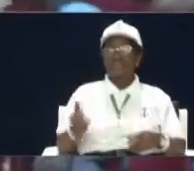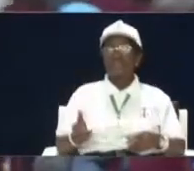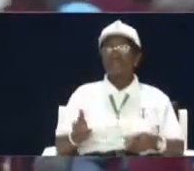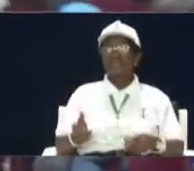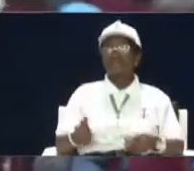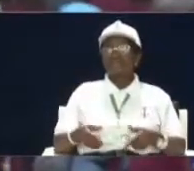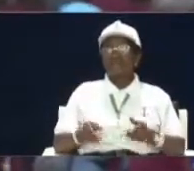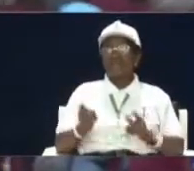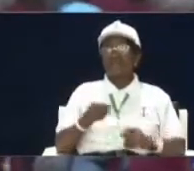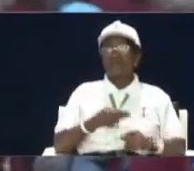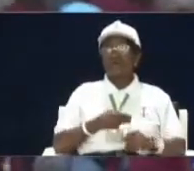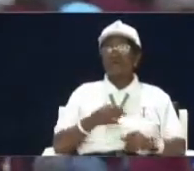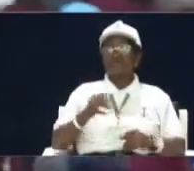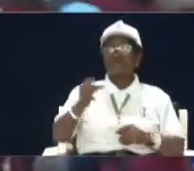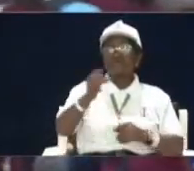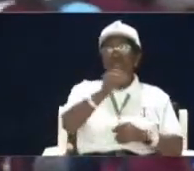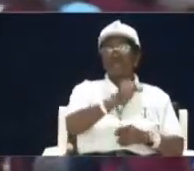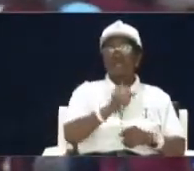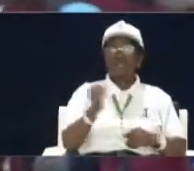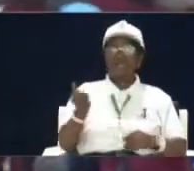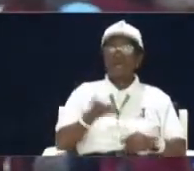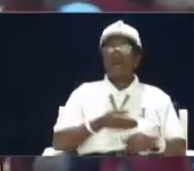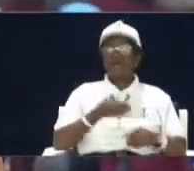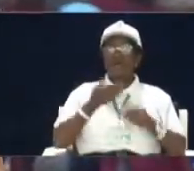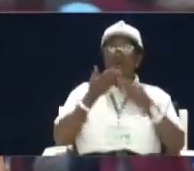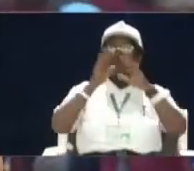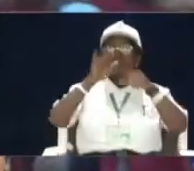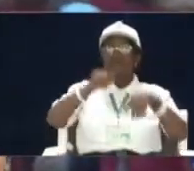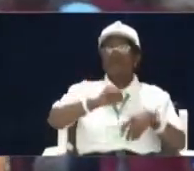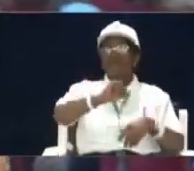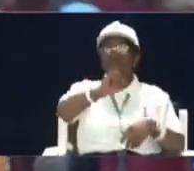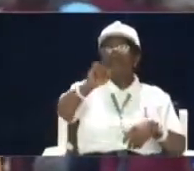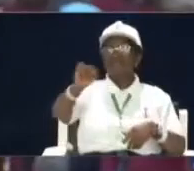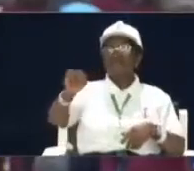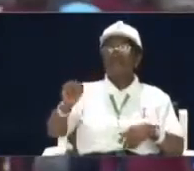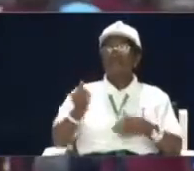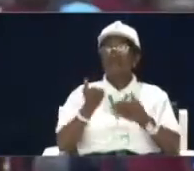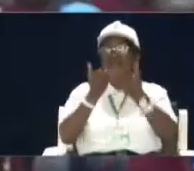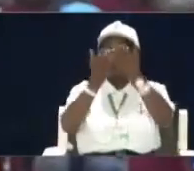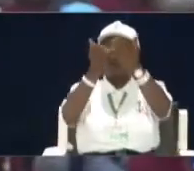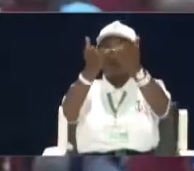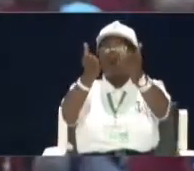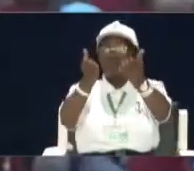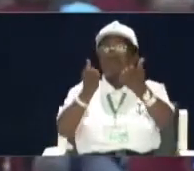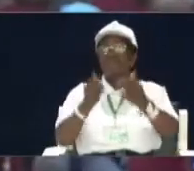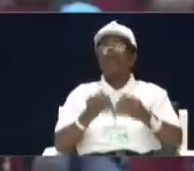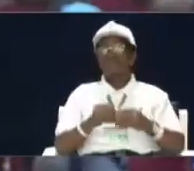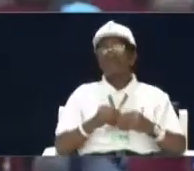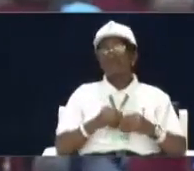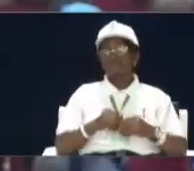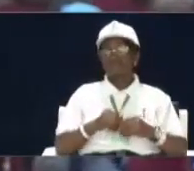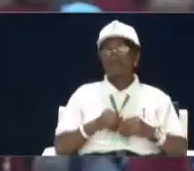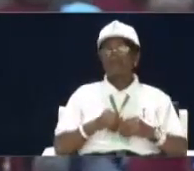let's take our thanksgiving offering.